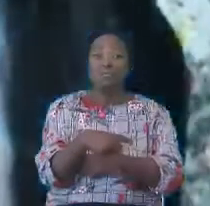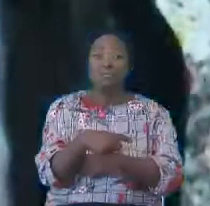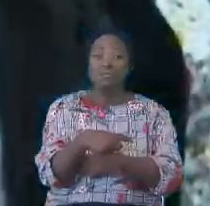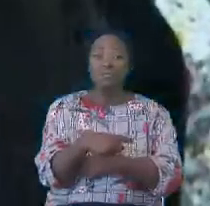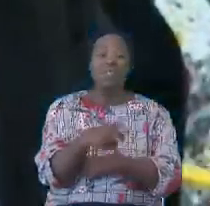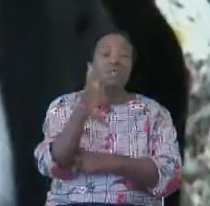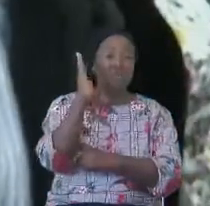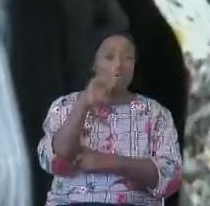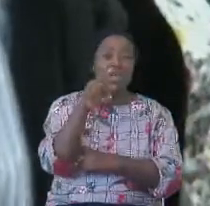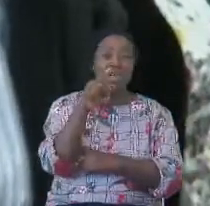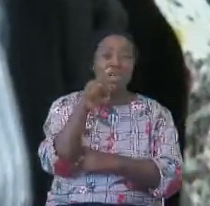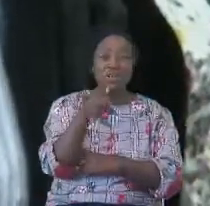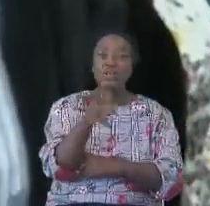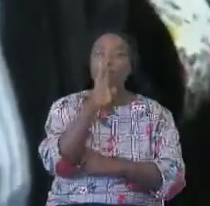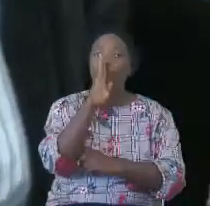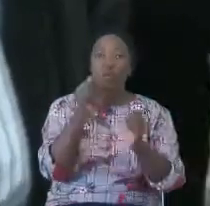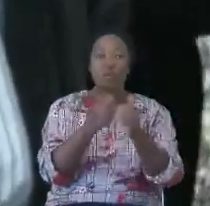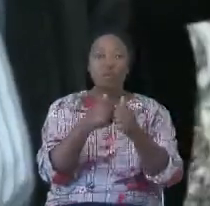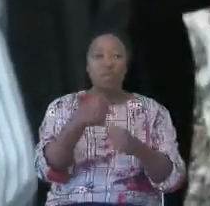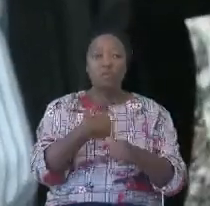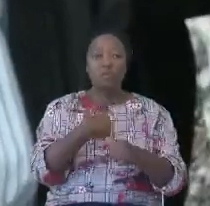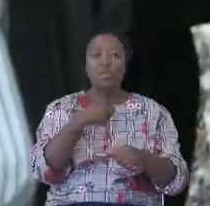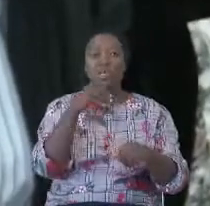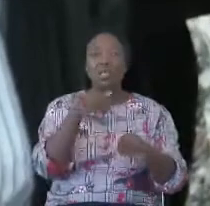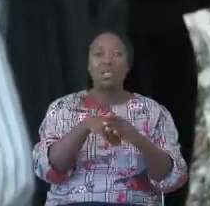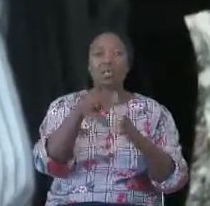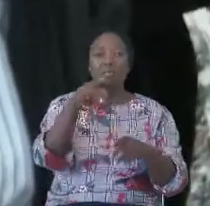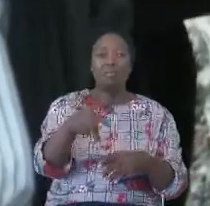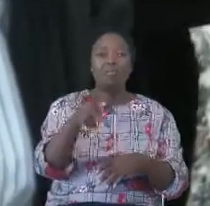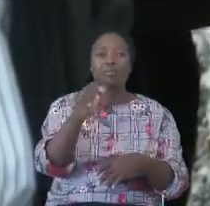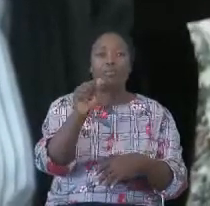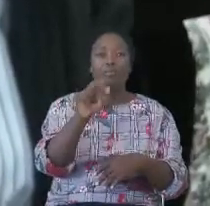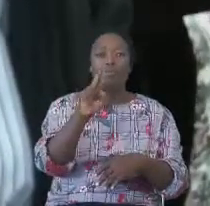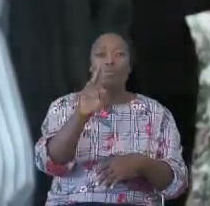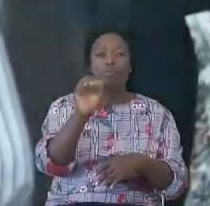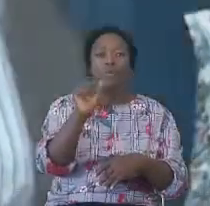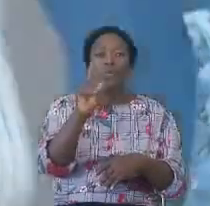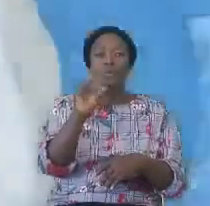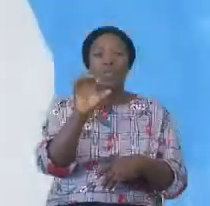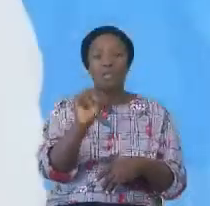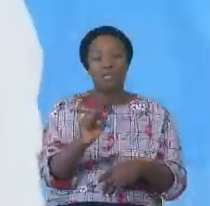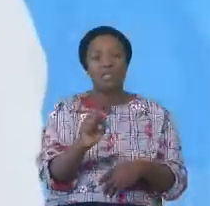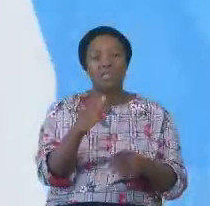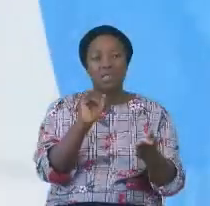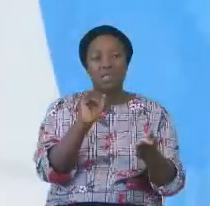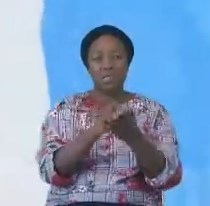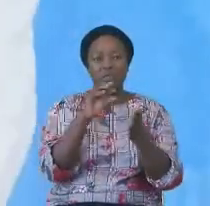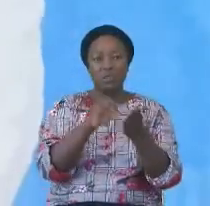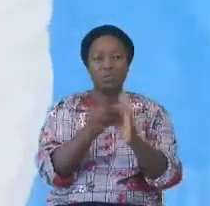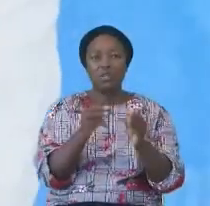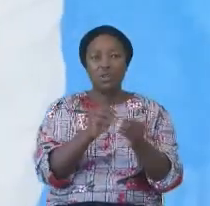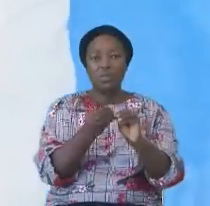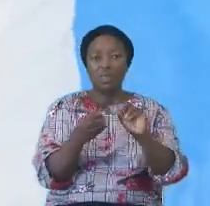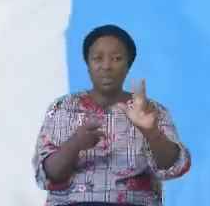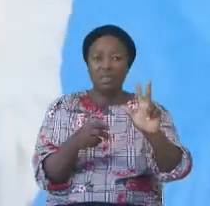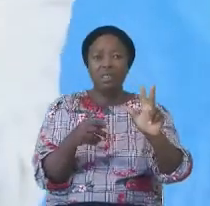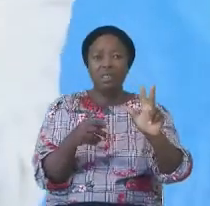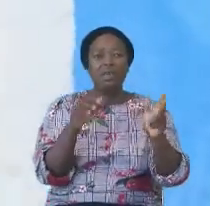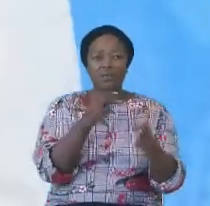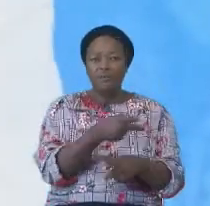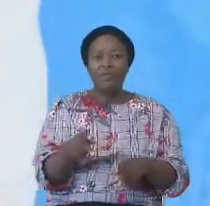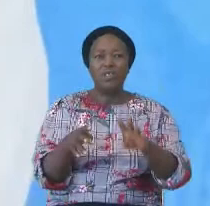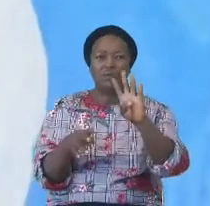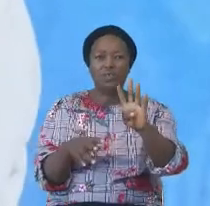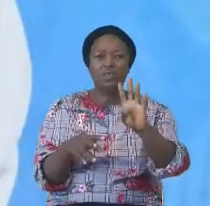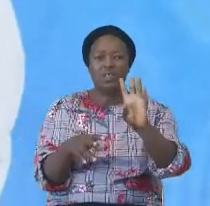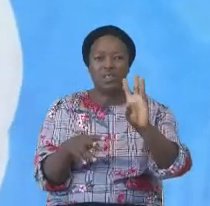Verily I say unto thee, today shalt thou be with me in paradise."